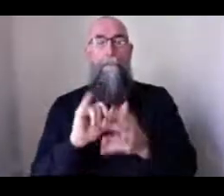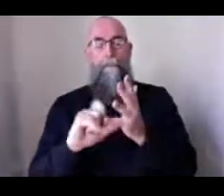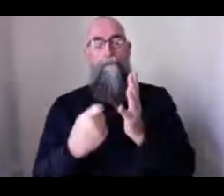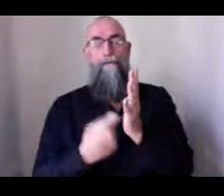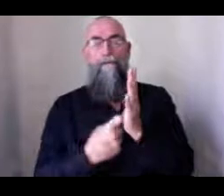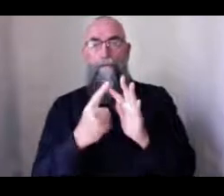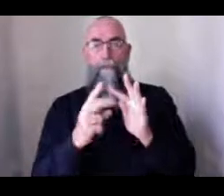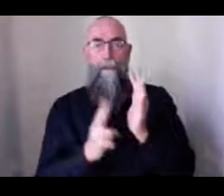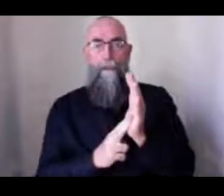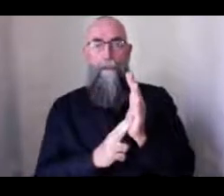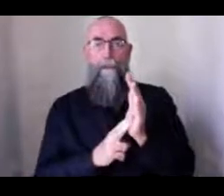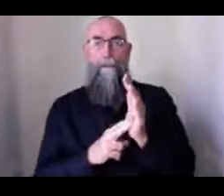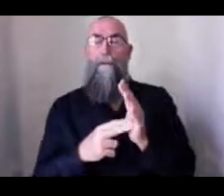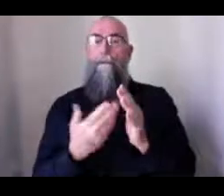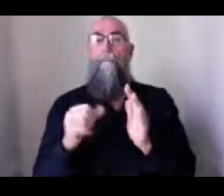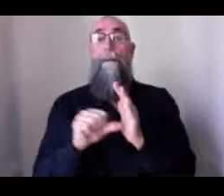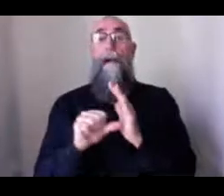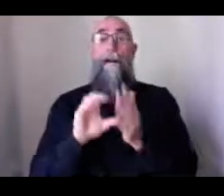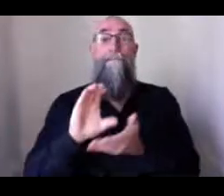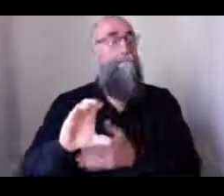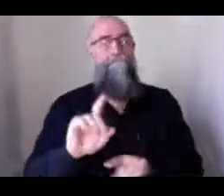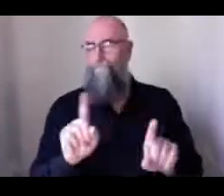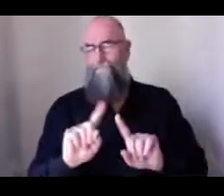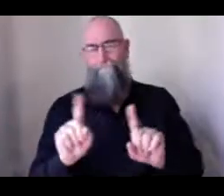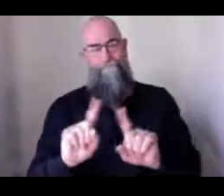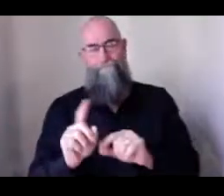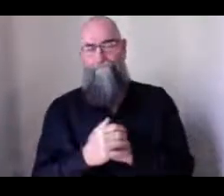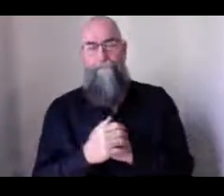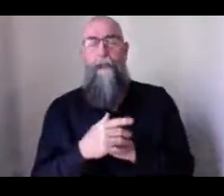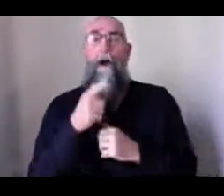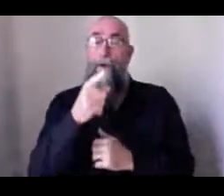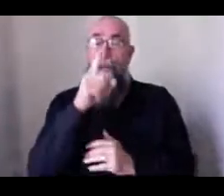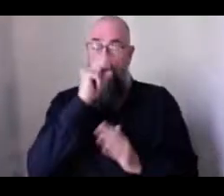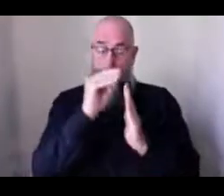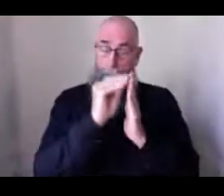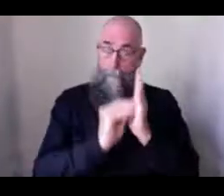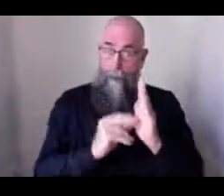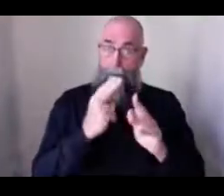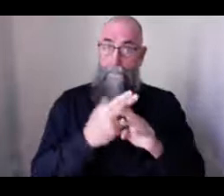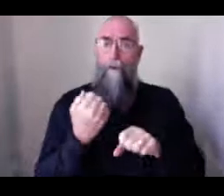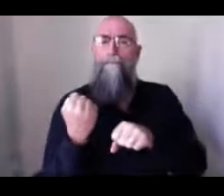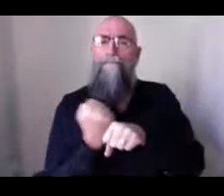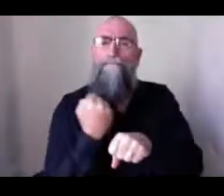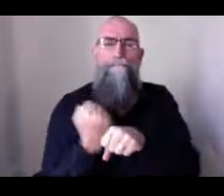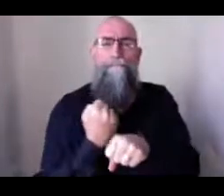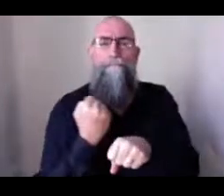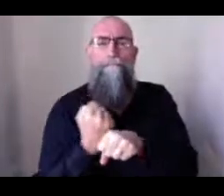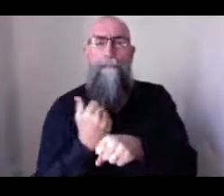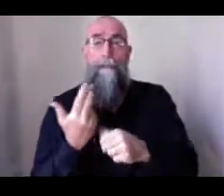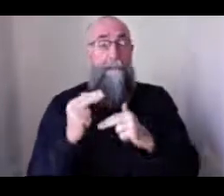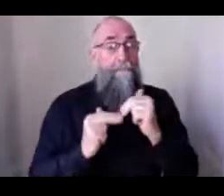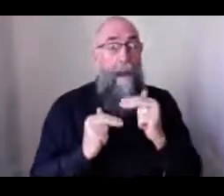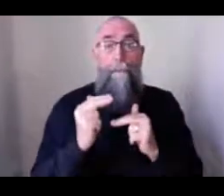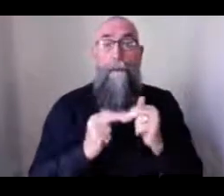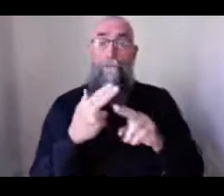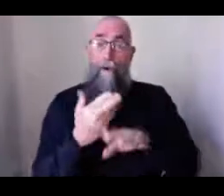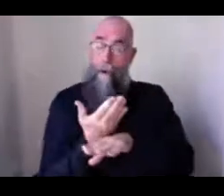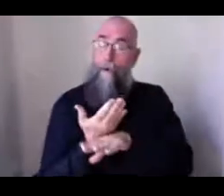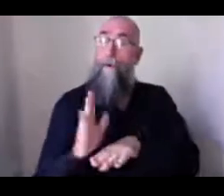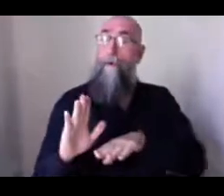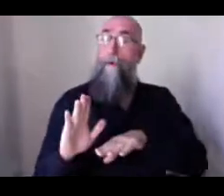ineligible through this funding round. You can apply for the creation, development and or presentation of new work. Any of